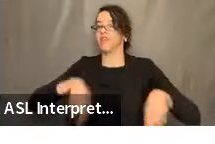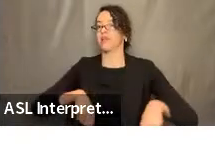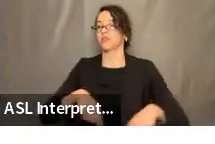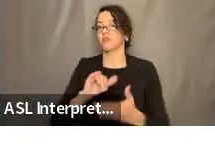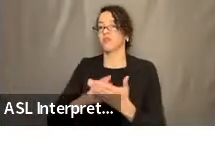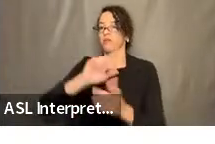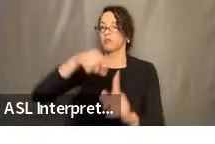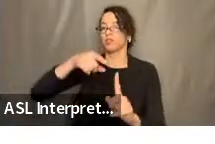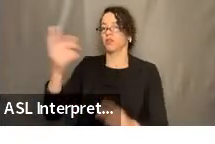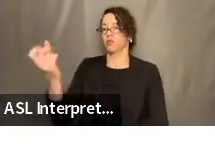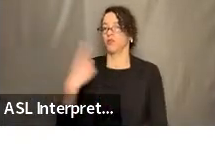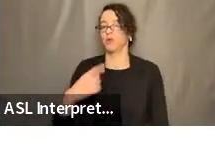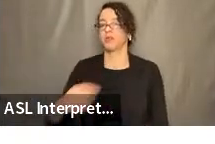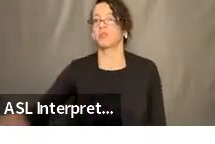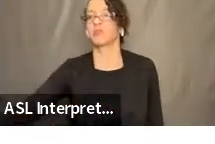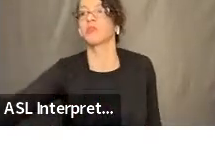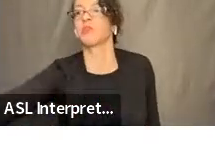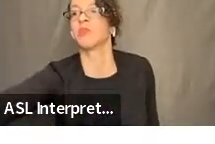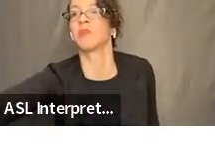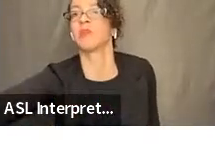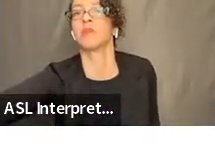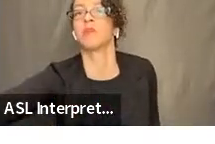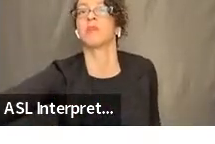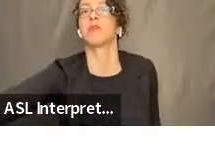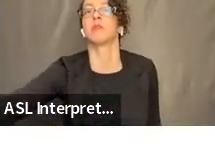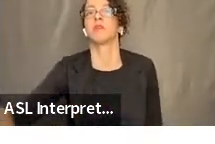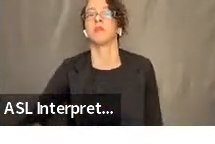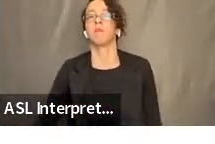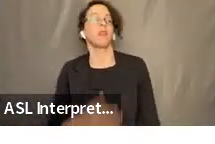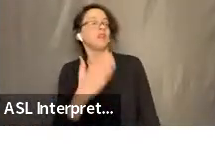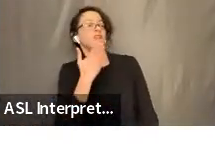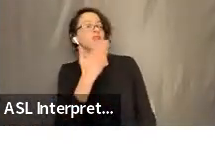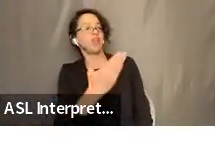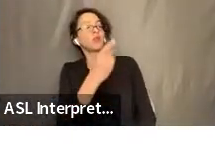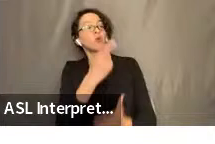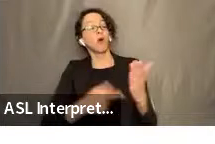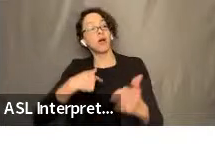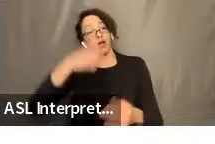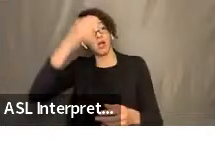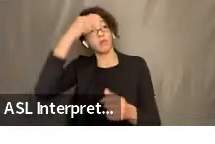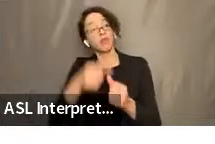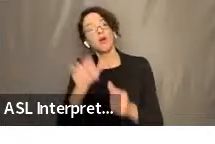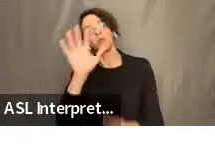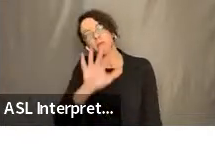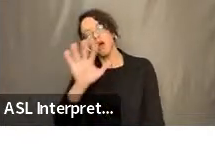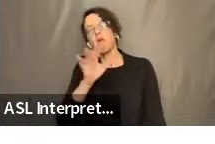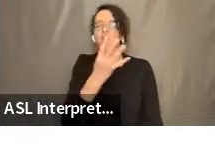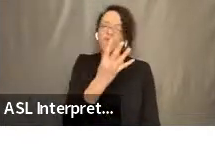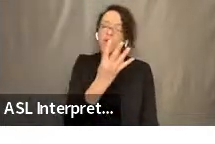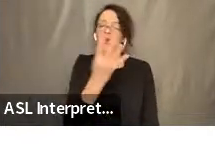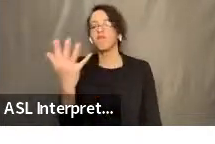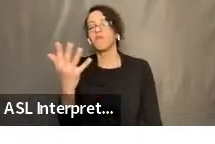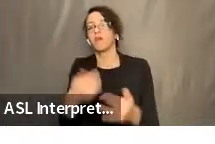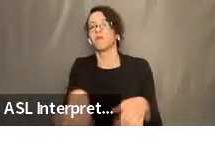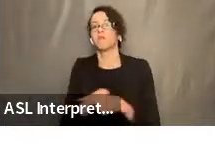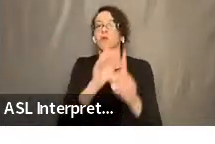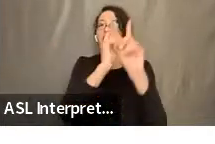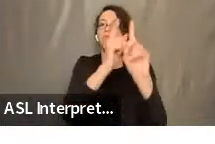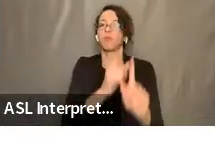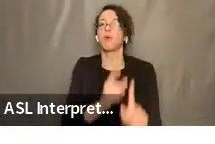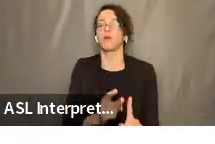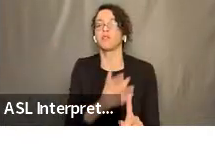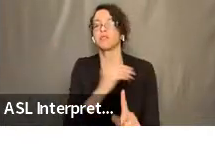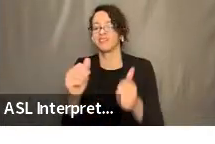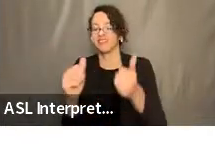Thank you, Tuweri. What I recall, there were about 4 or 5 important points and sub